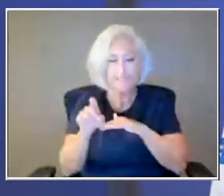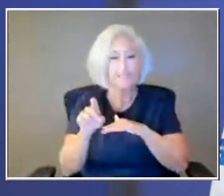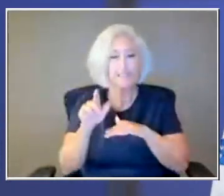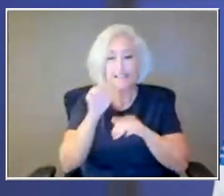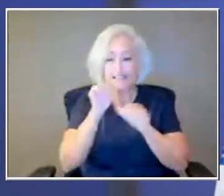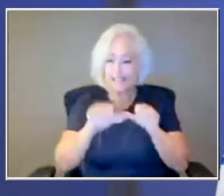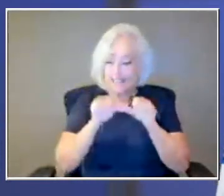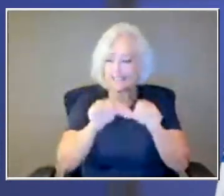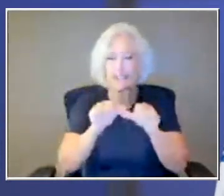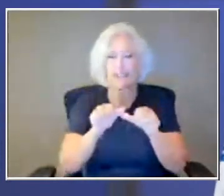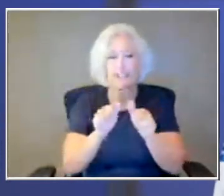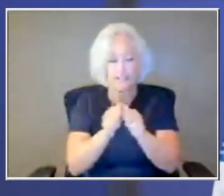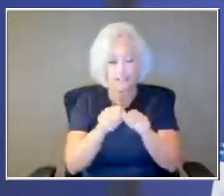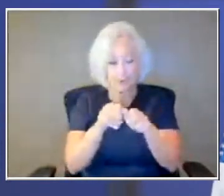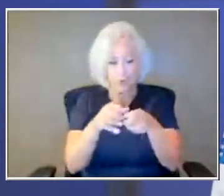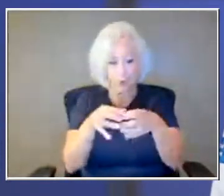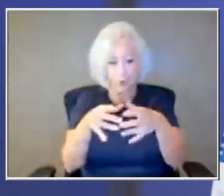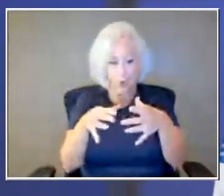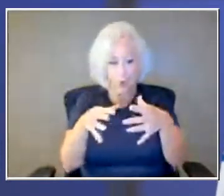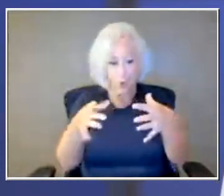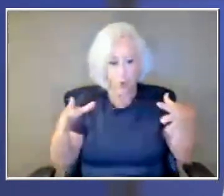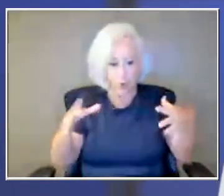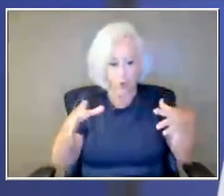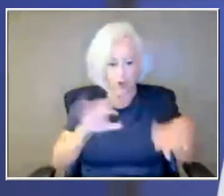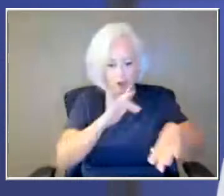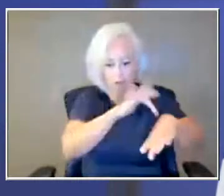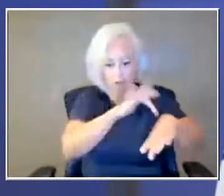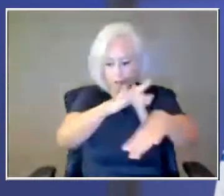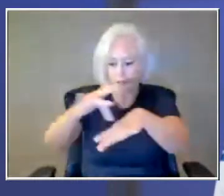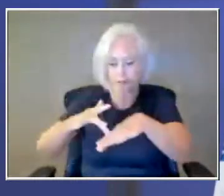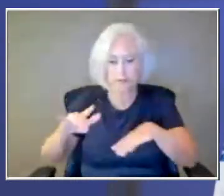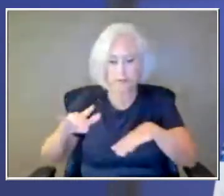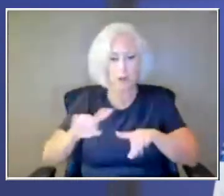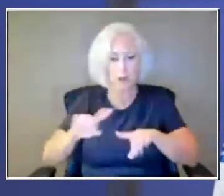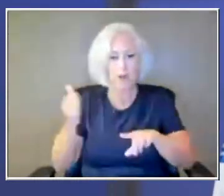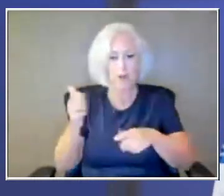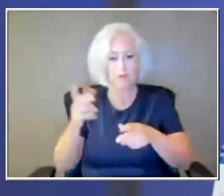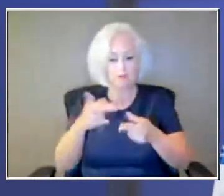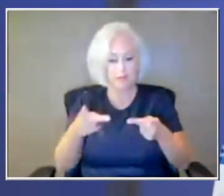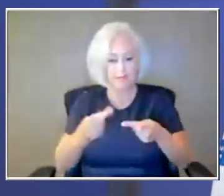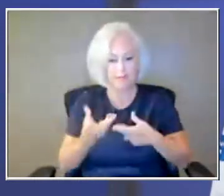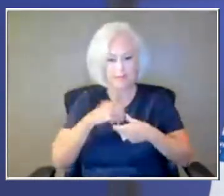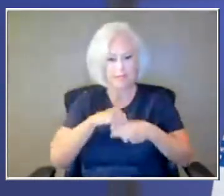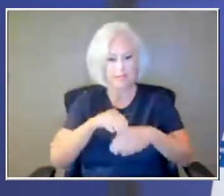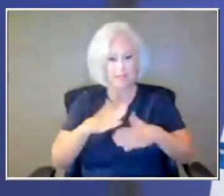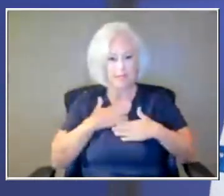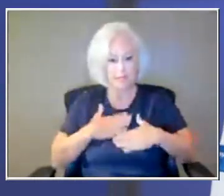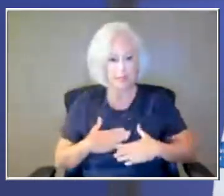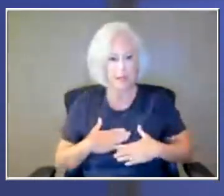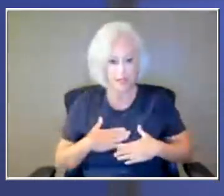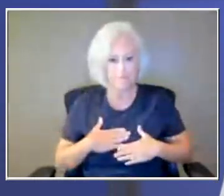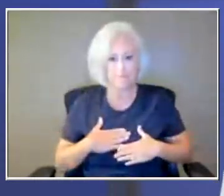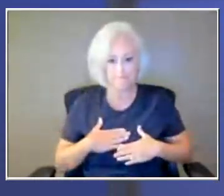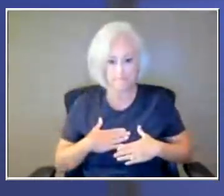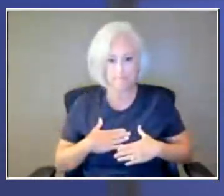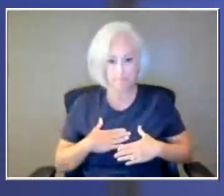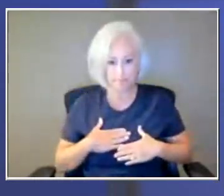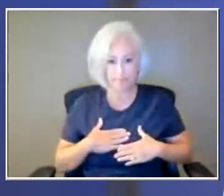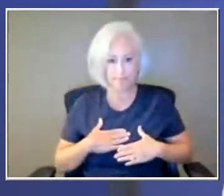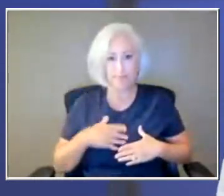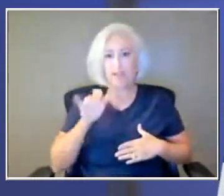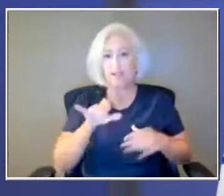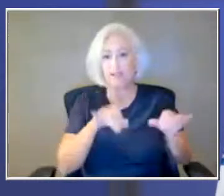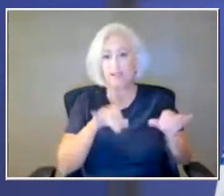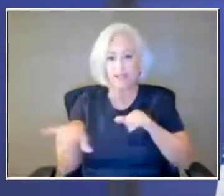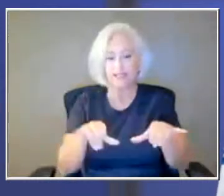grow and take root in new places. But I think, while that's not anything, I mean, that is common for the patients